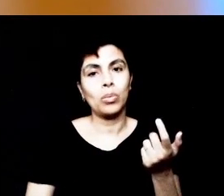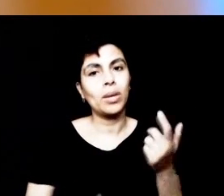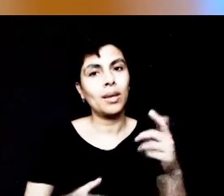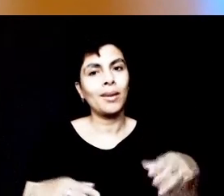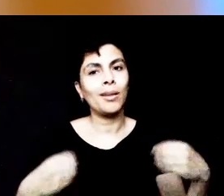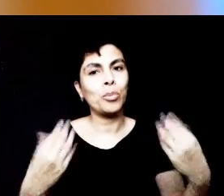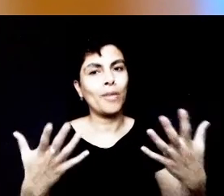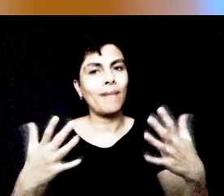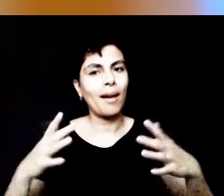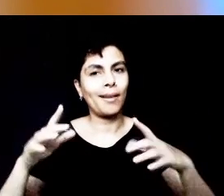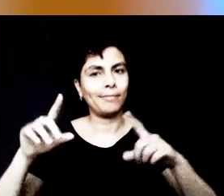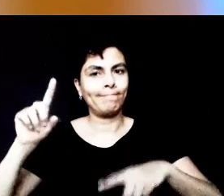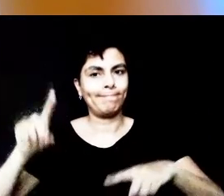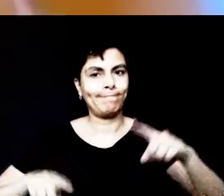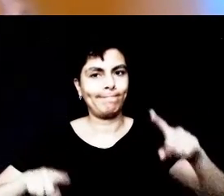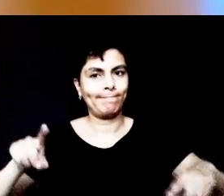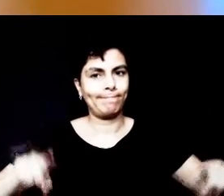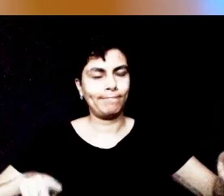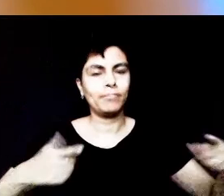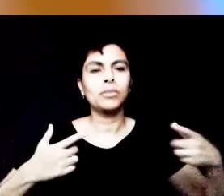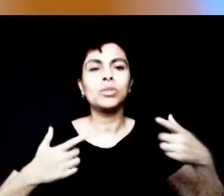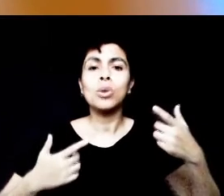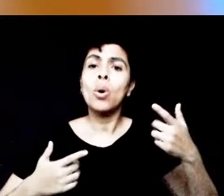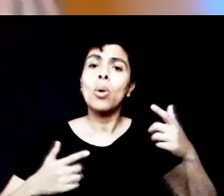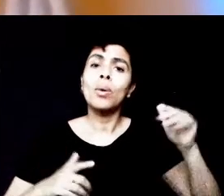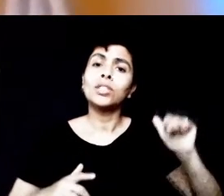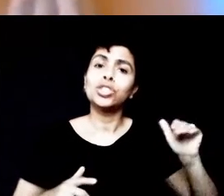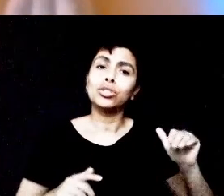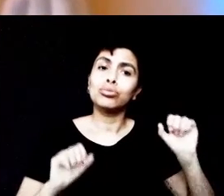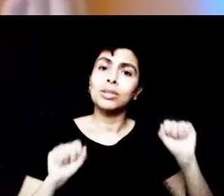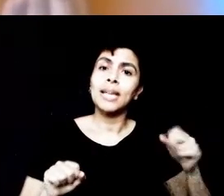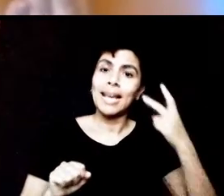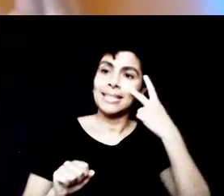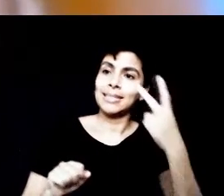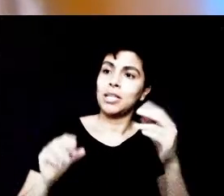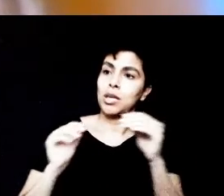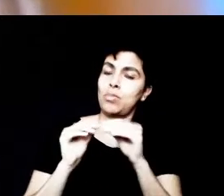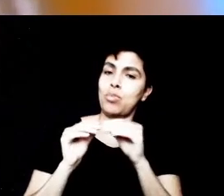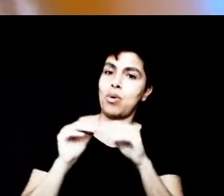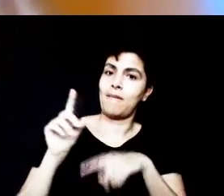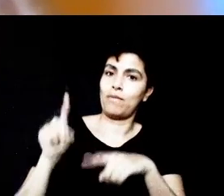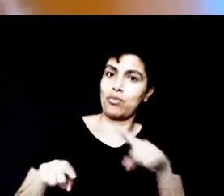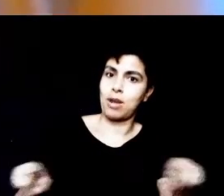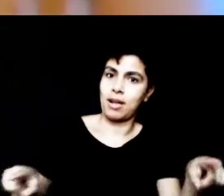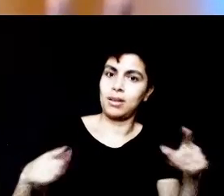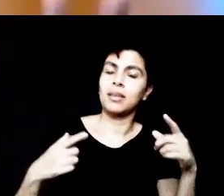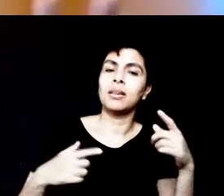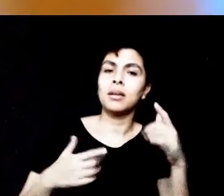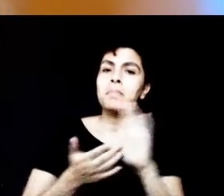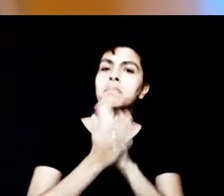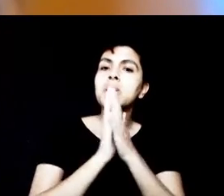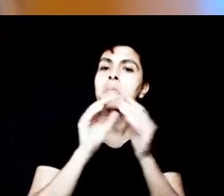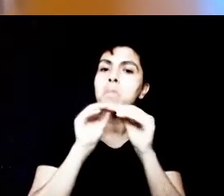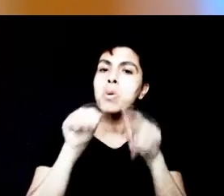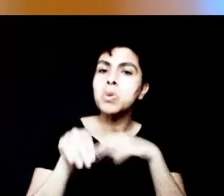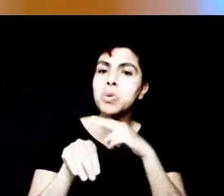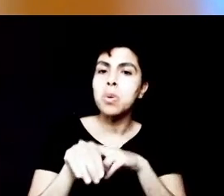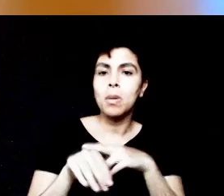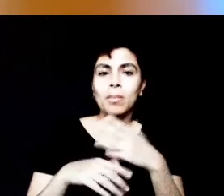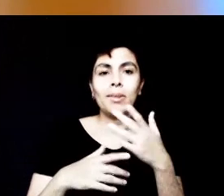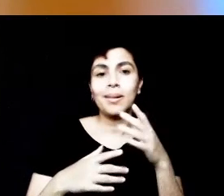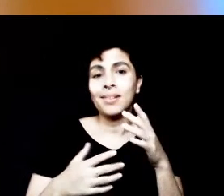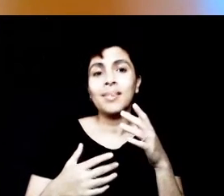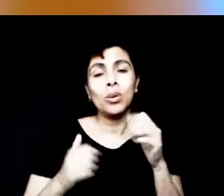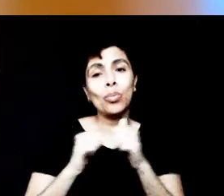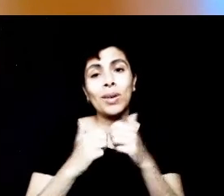So we definitely like to put out a variety so that other children are seeing a wide variety, and it becomes